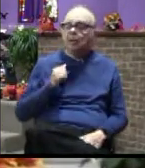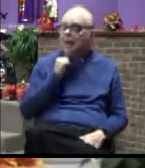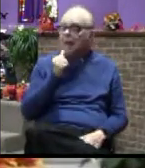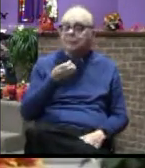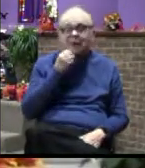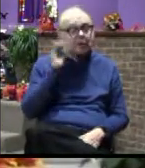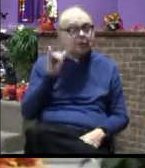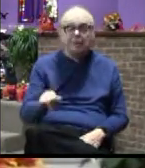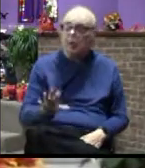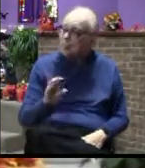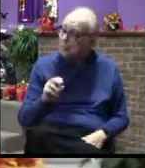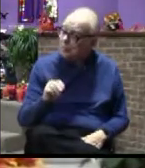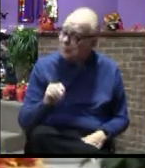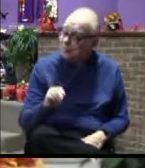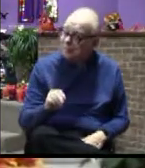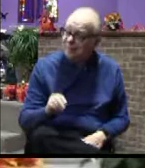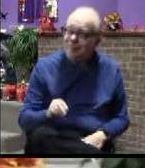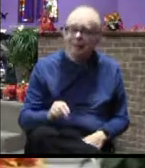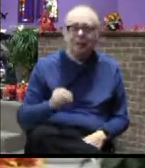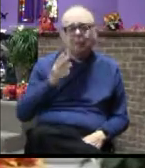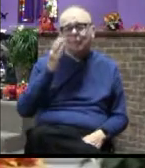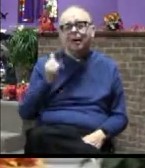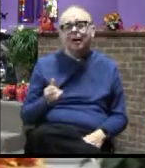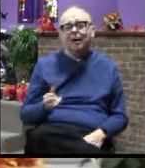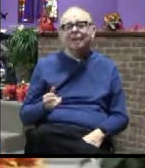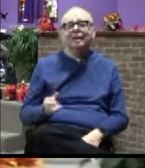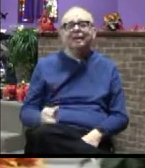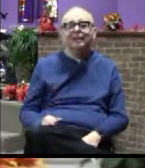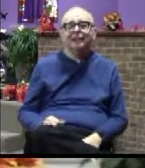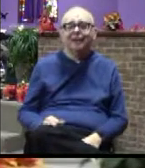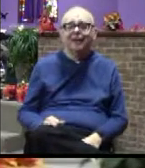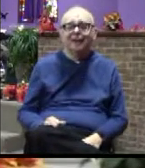I'm not home yet. Why?